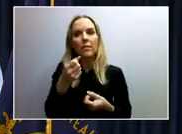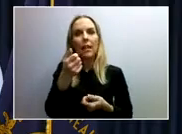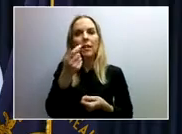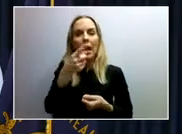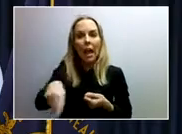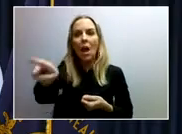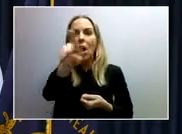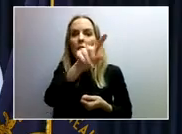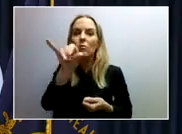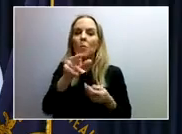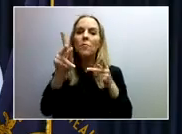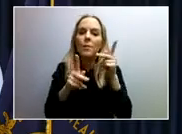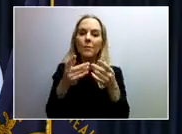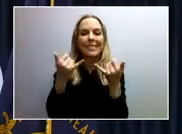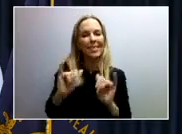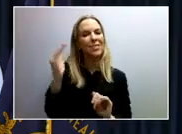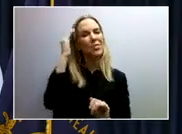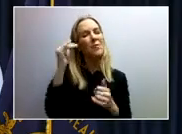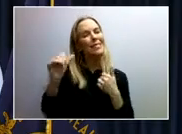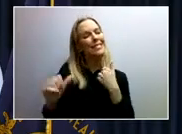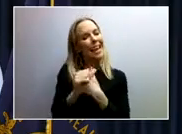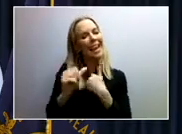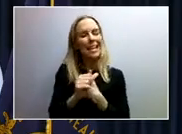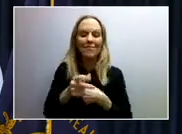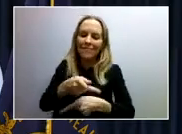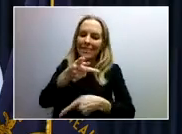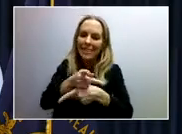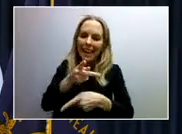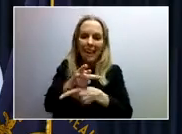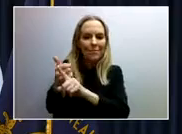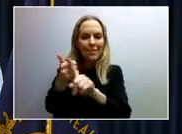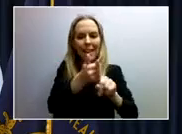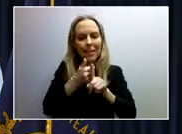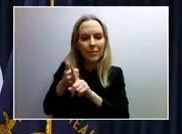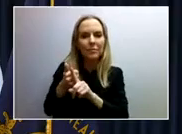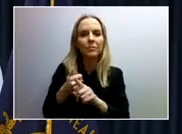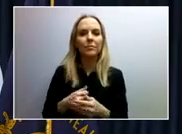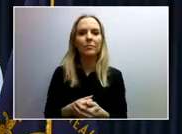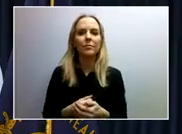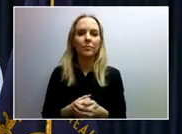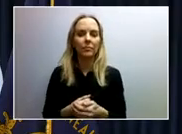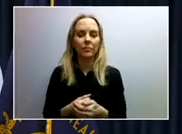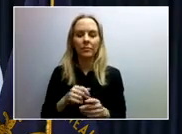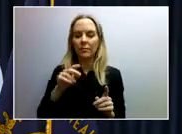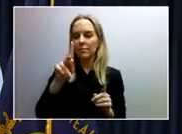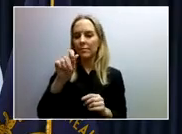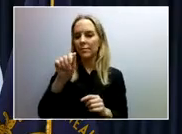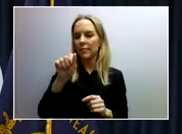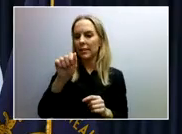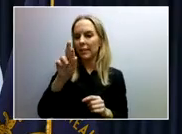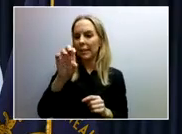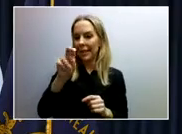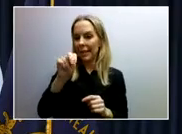still know it's dangerous and take care. Do we have Karen Czar? Was she able to call in?